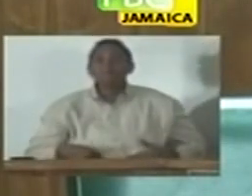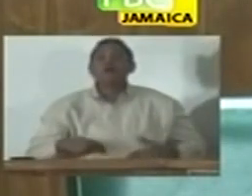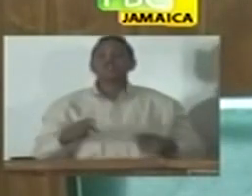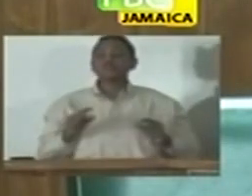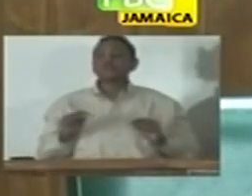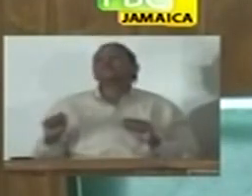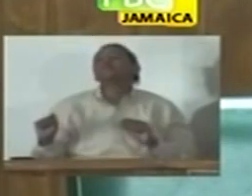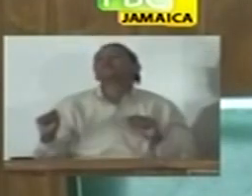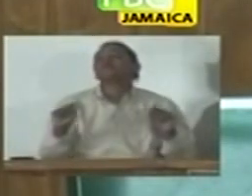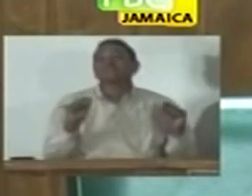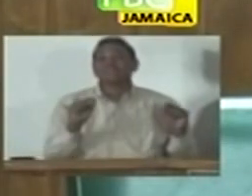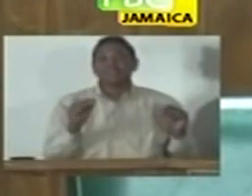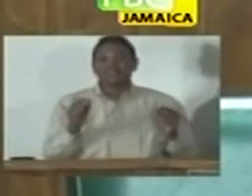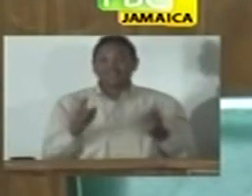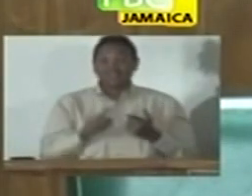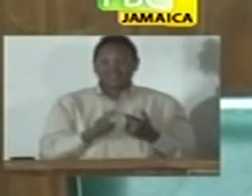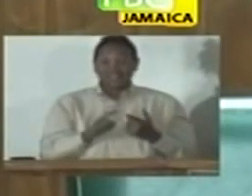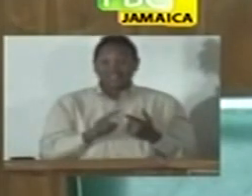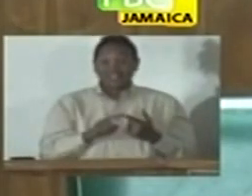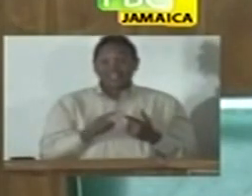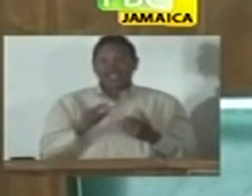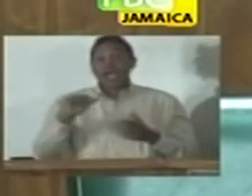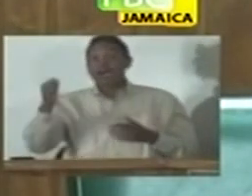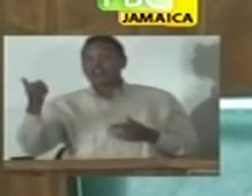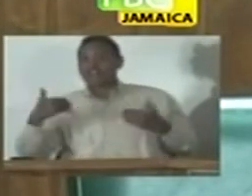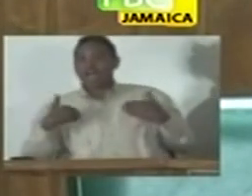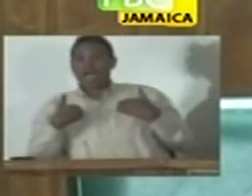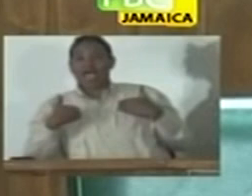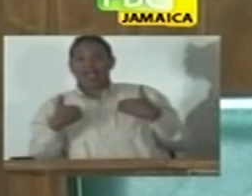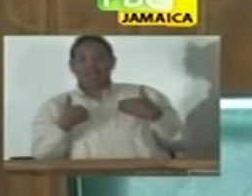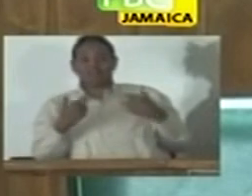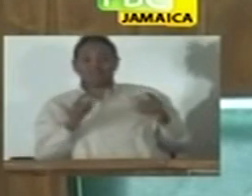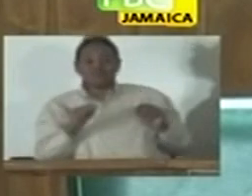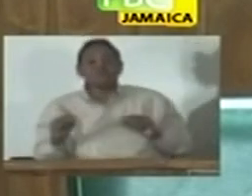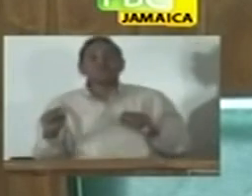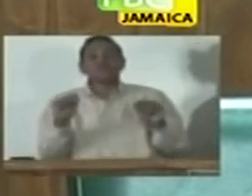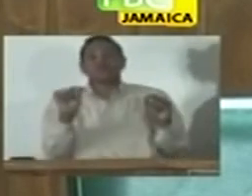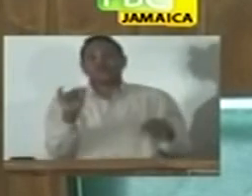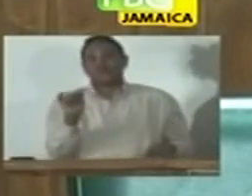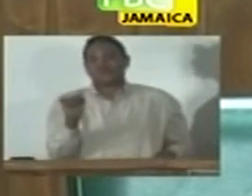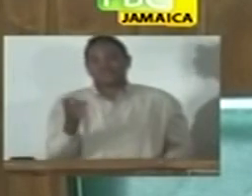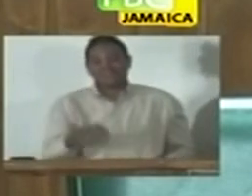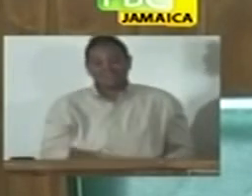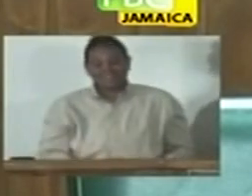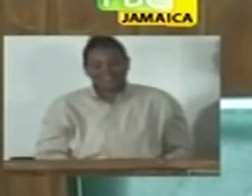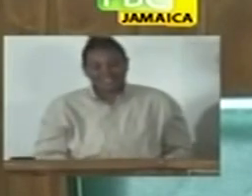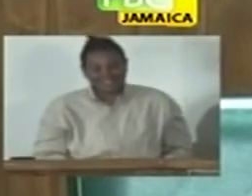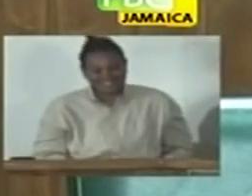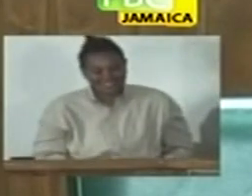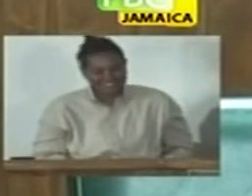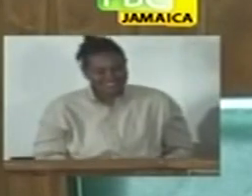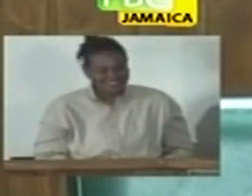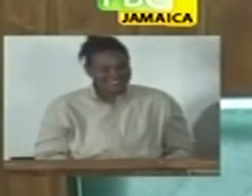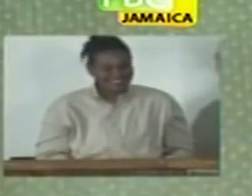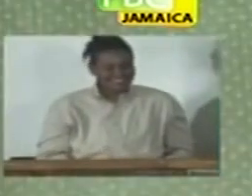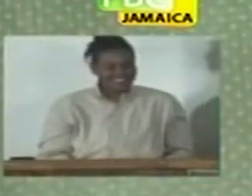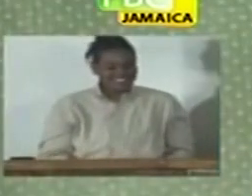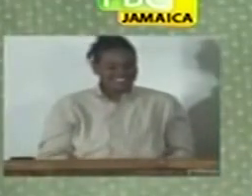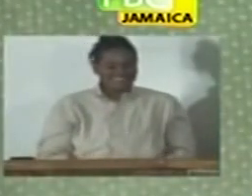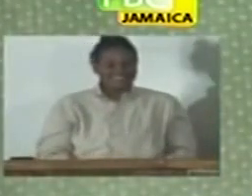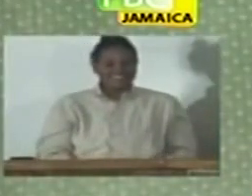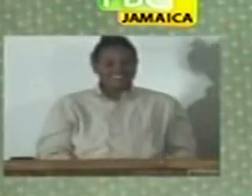squeal and certain other animals squeal. So that therein is